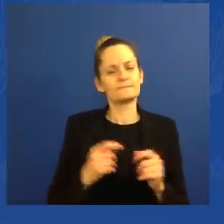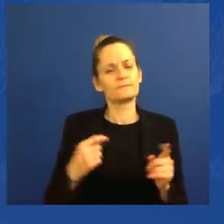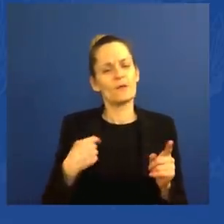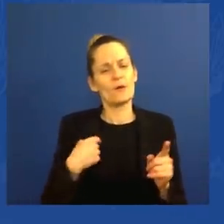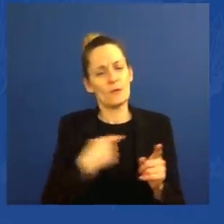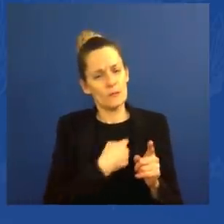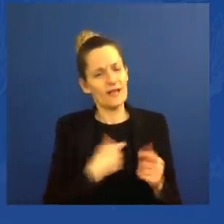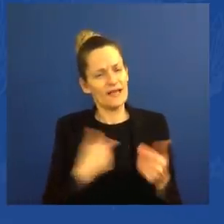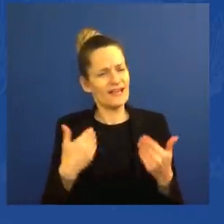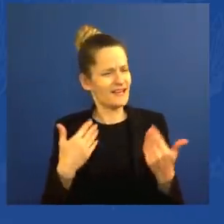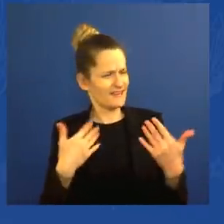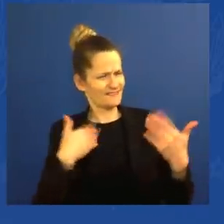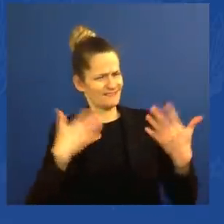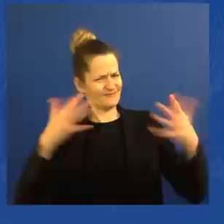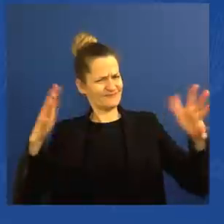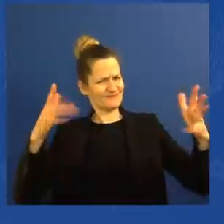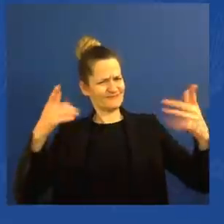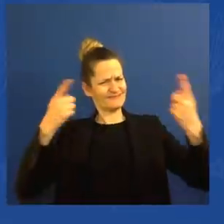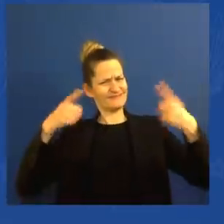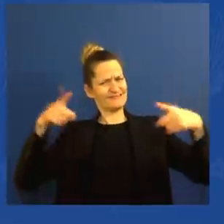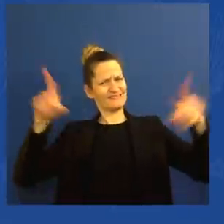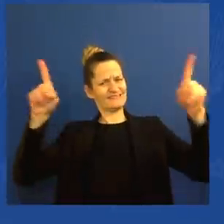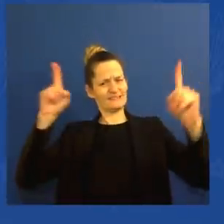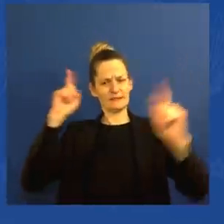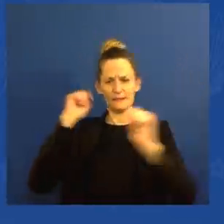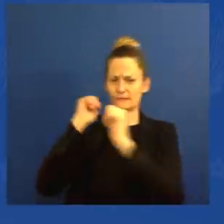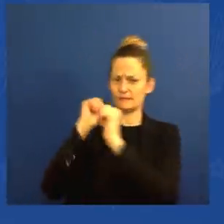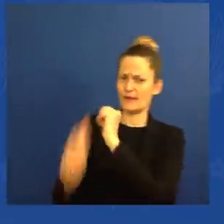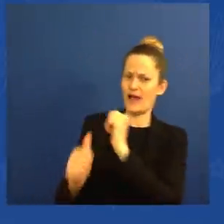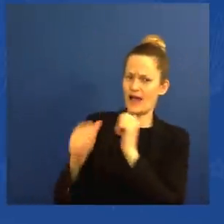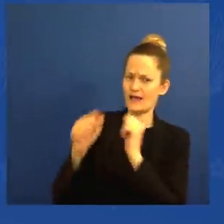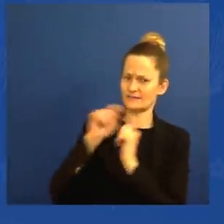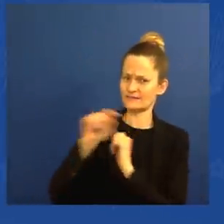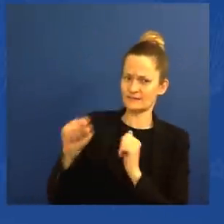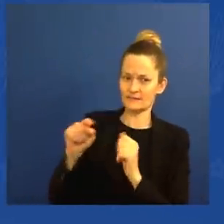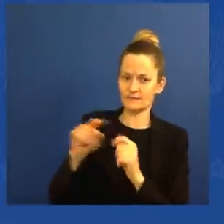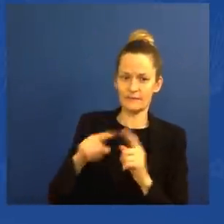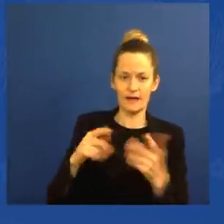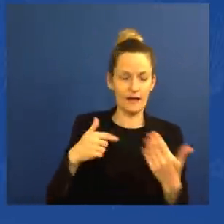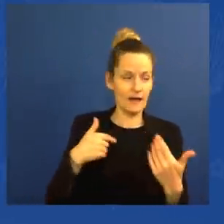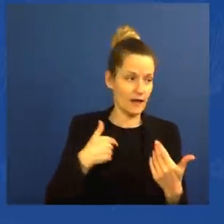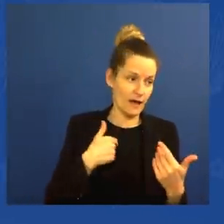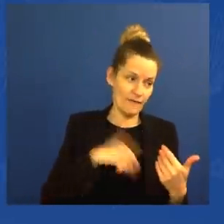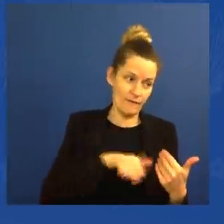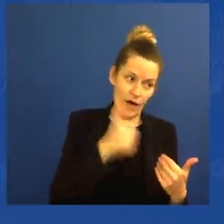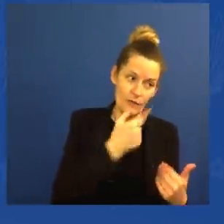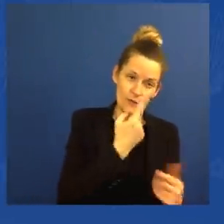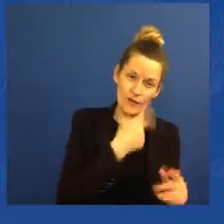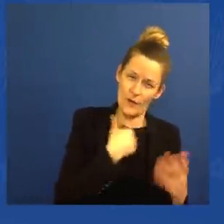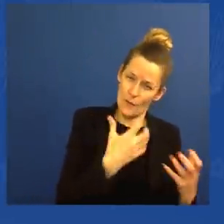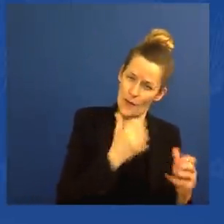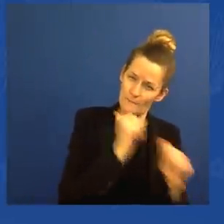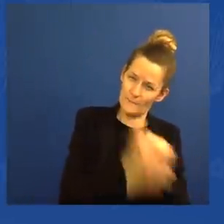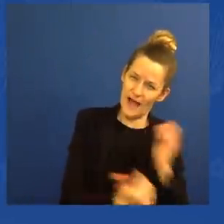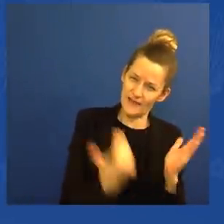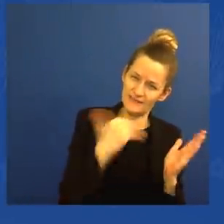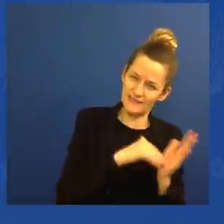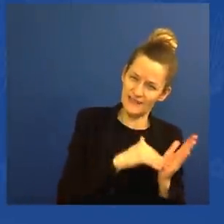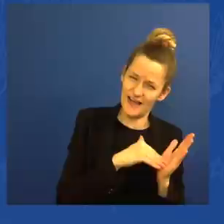lowest child poverty rate projected in 40 years, a 40-year decline.